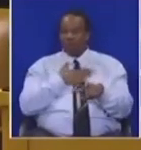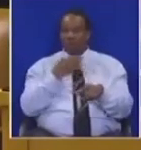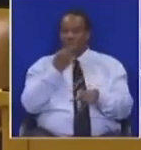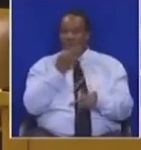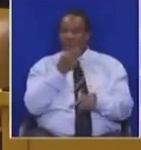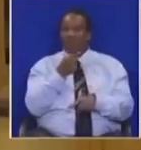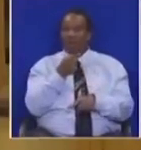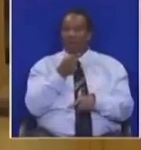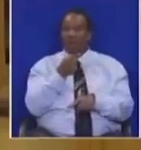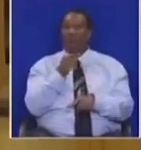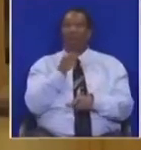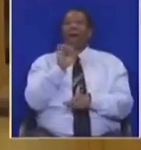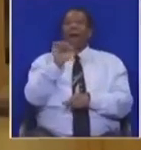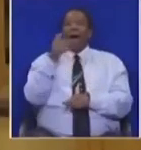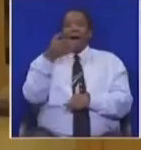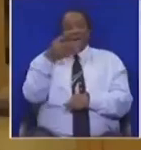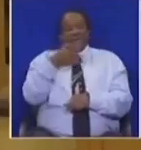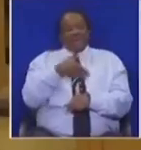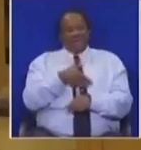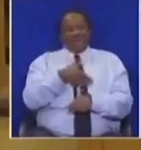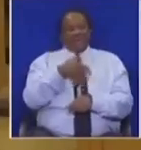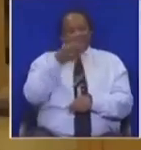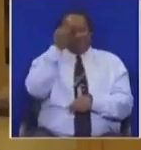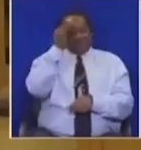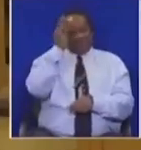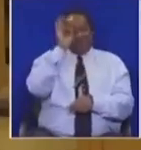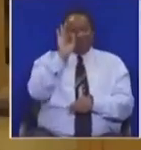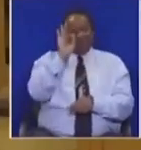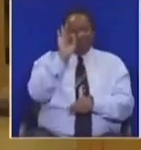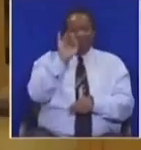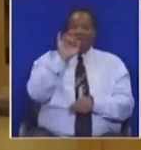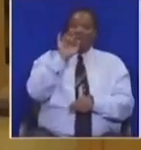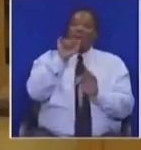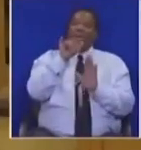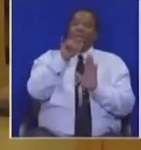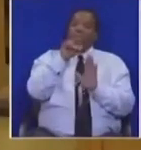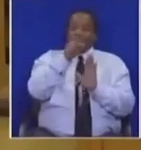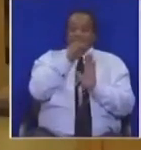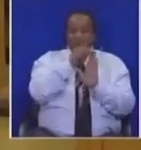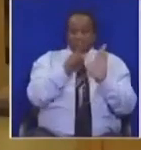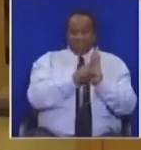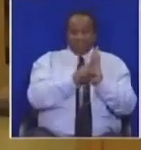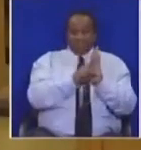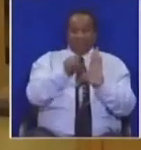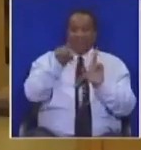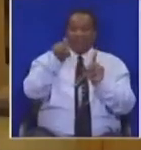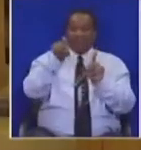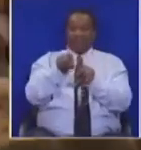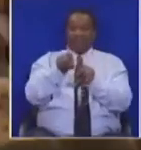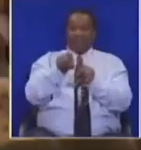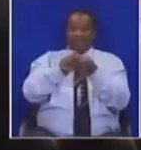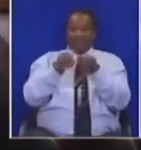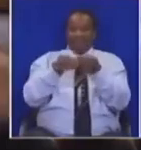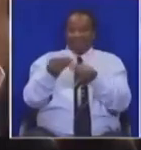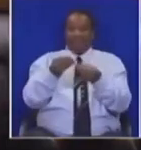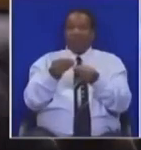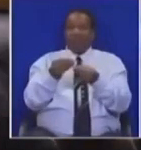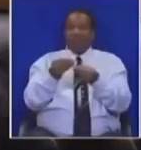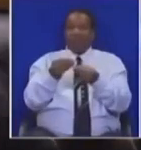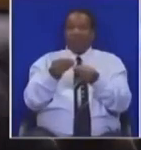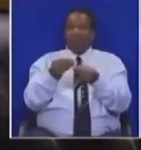I am in government. We have a policy to deal with these matters. We have a policy as the ANC about the